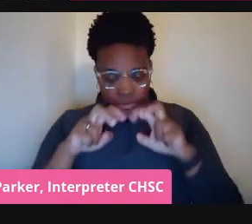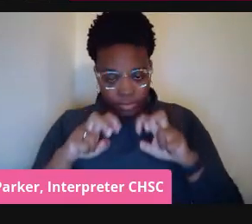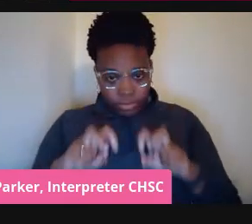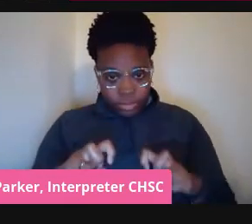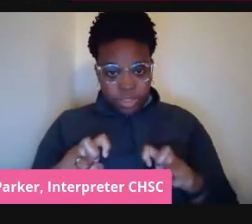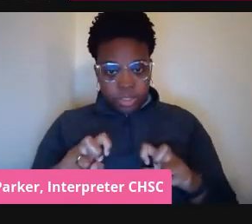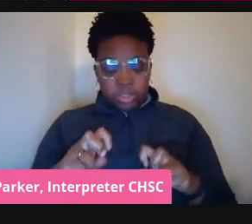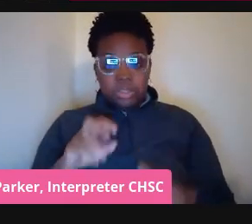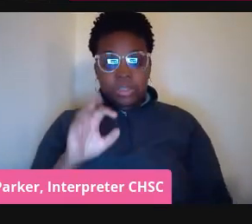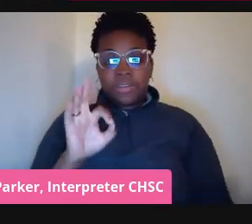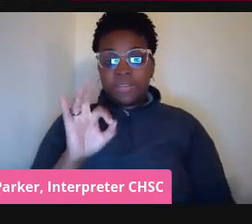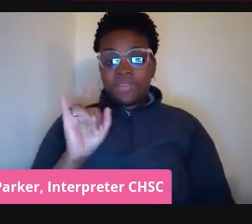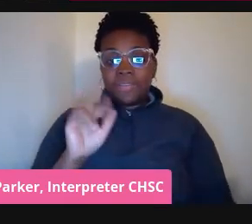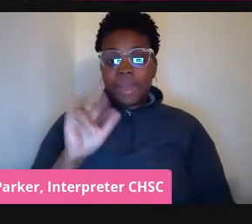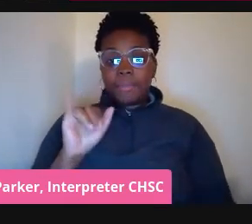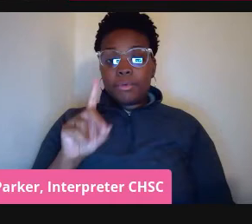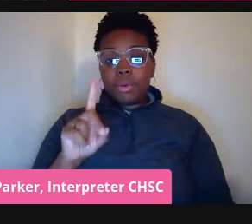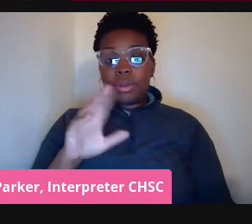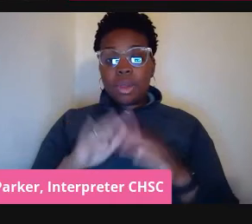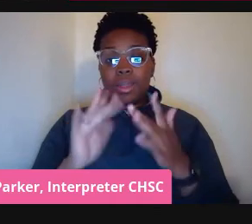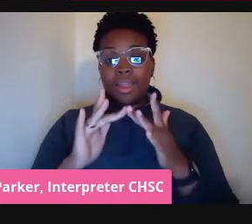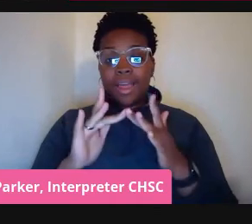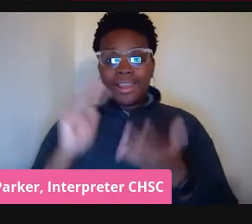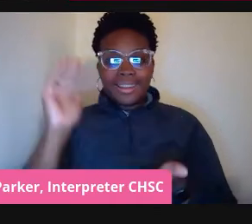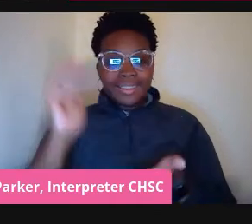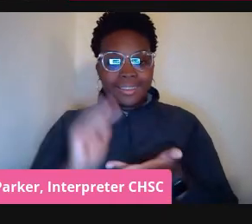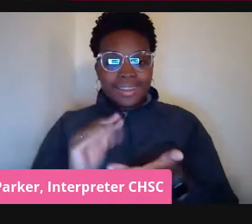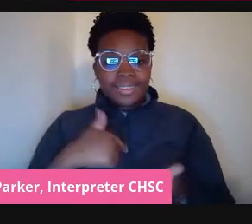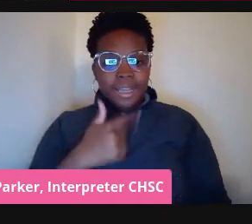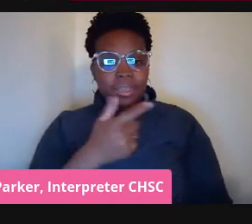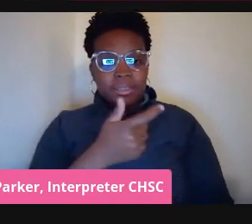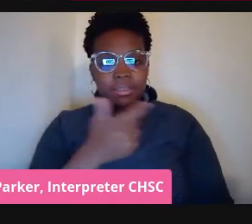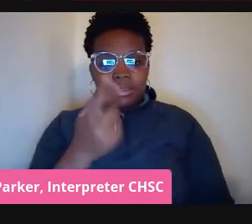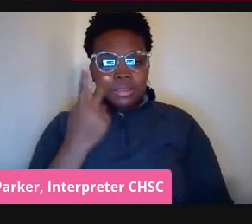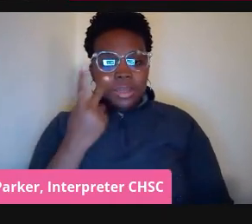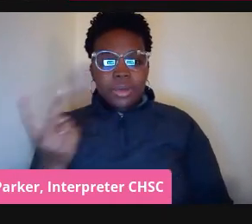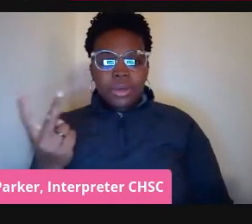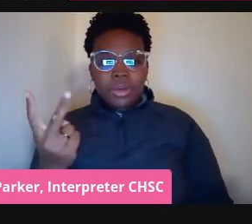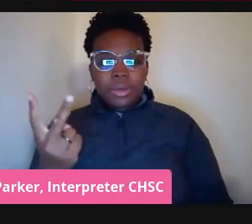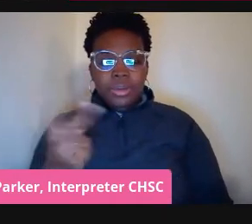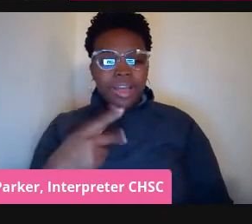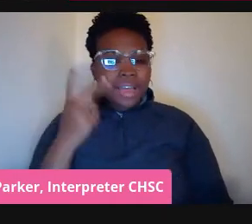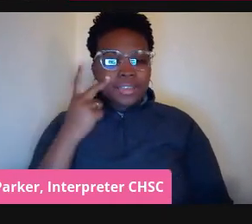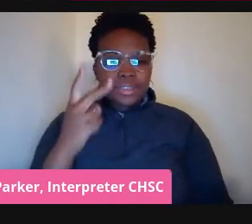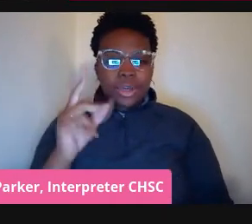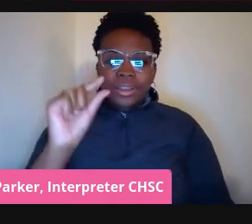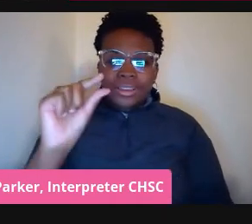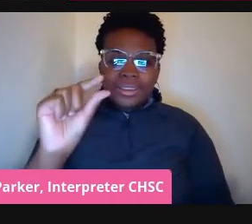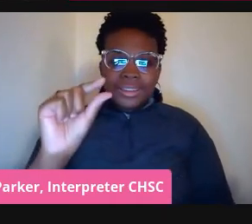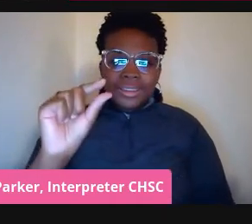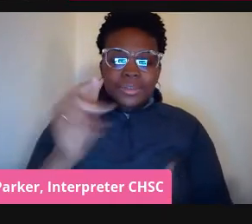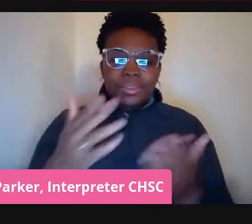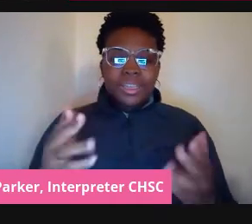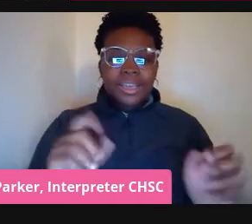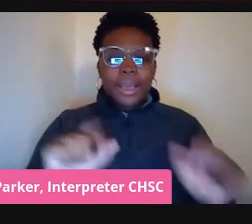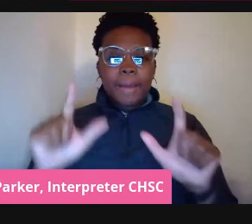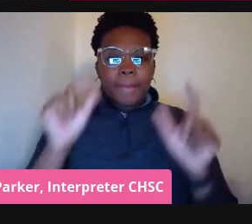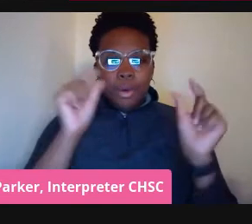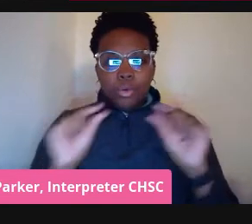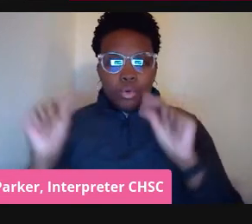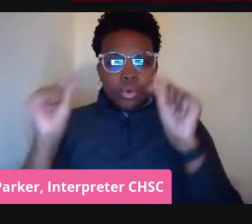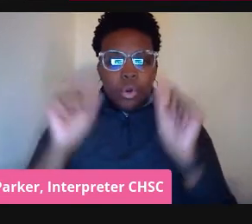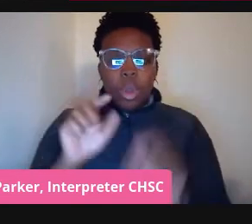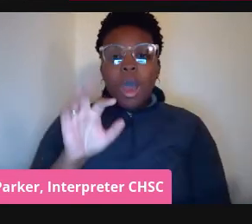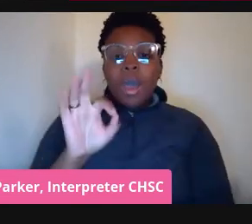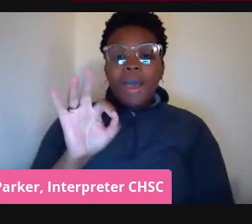fibroids online, the less I saw. I saw that, you know, there's this little thing that comes up in Google that says that uterine fibroids are